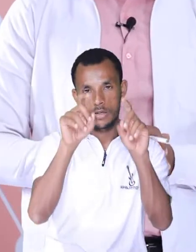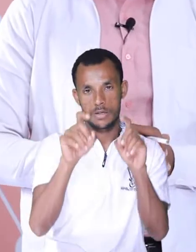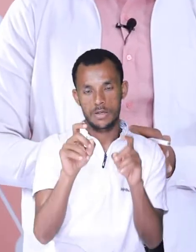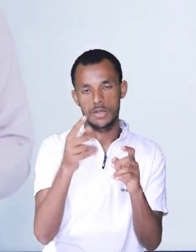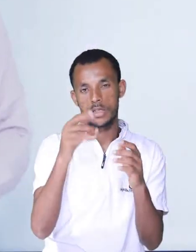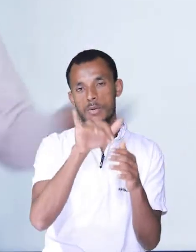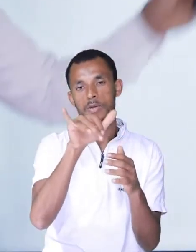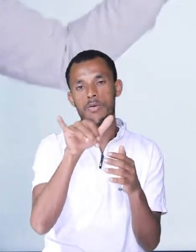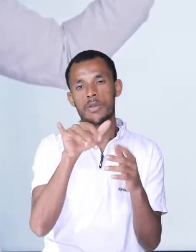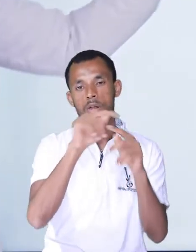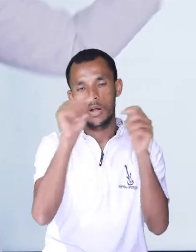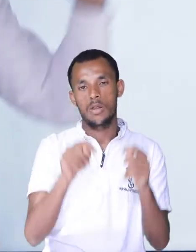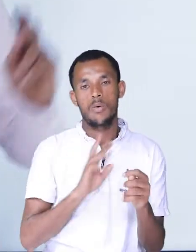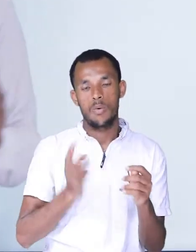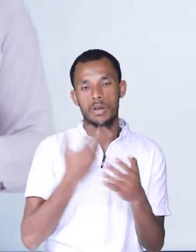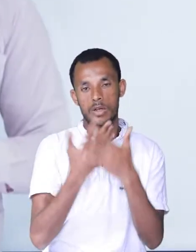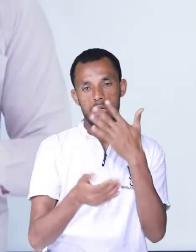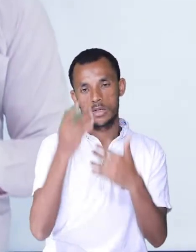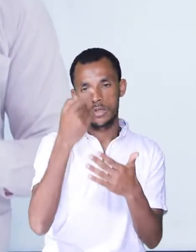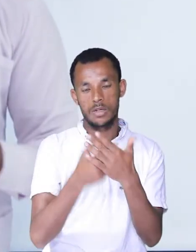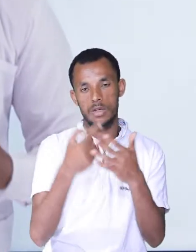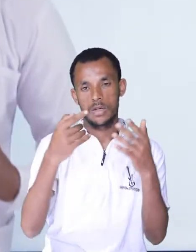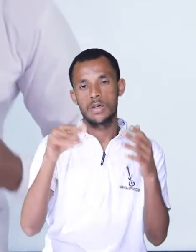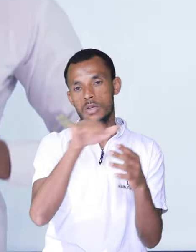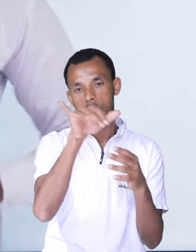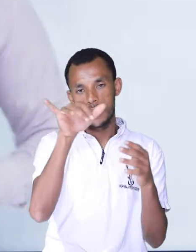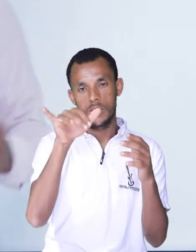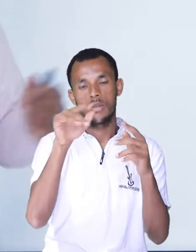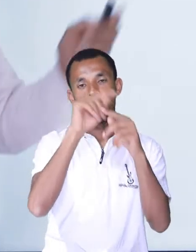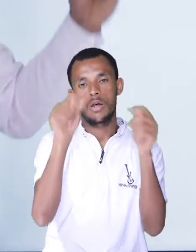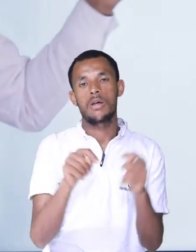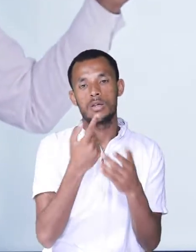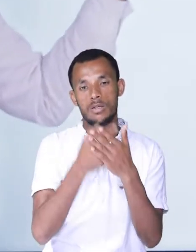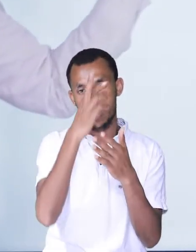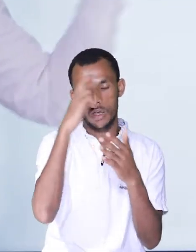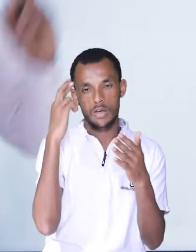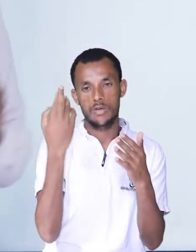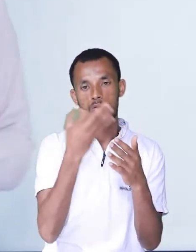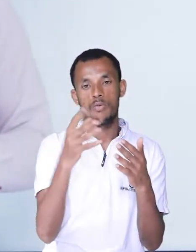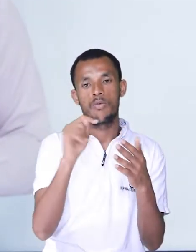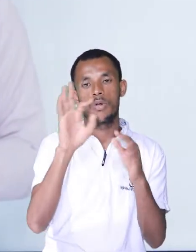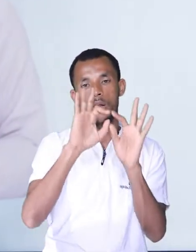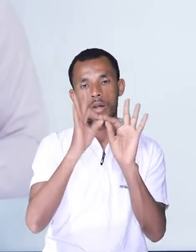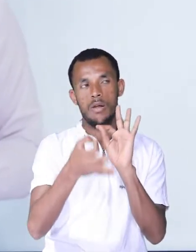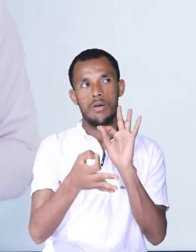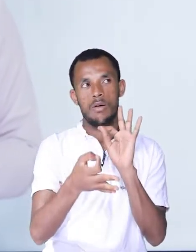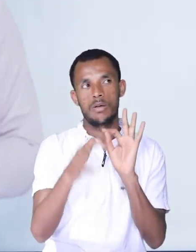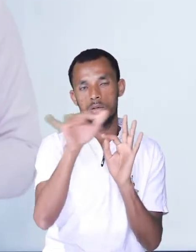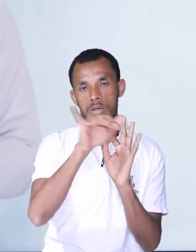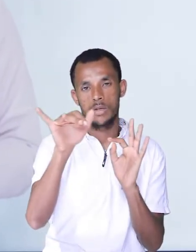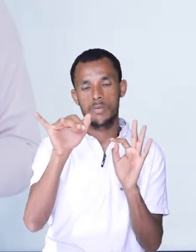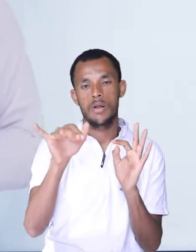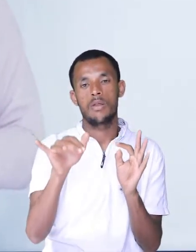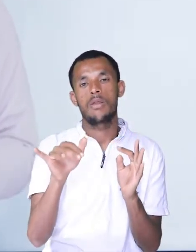triangle. Before we are going to discuss about the test of similarity of triangle, in the case of the definition of similarity